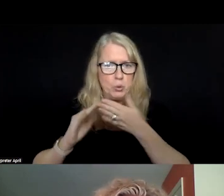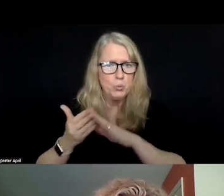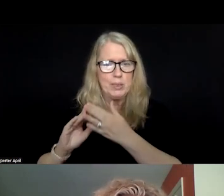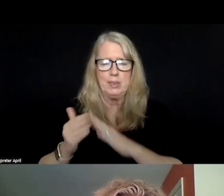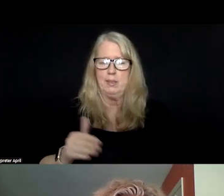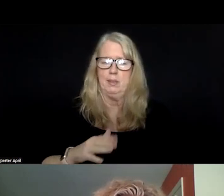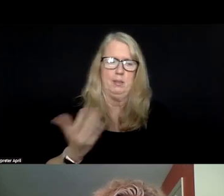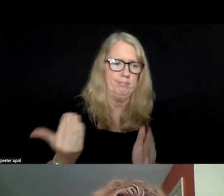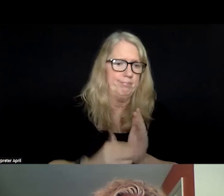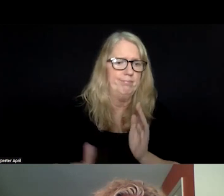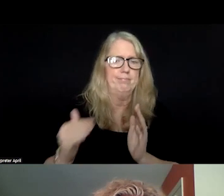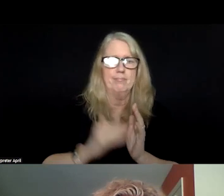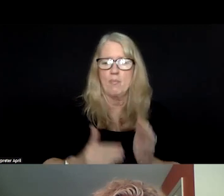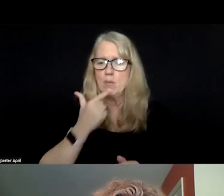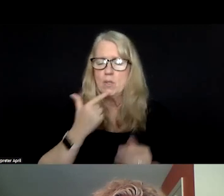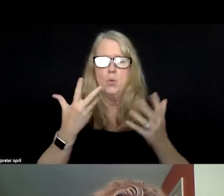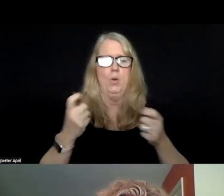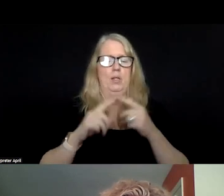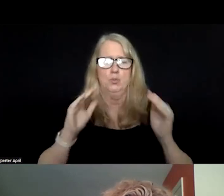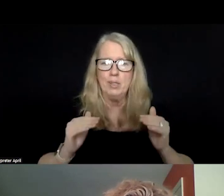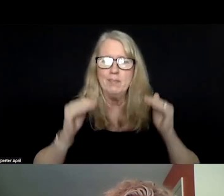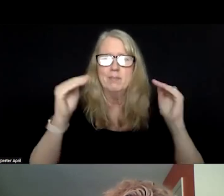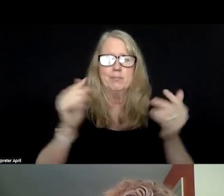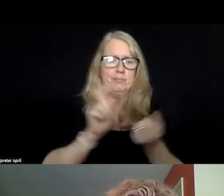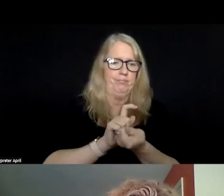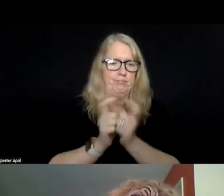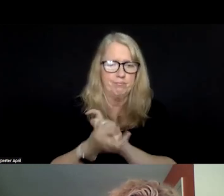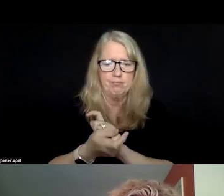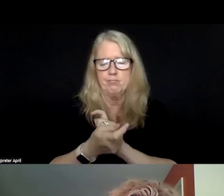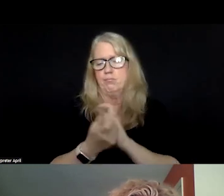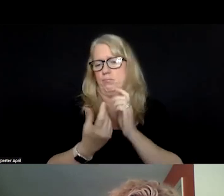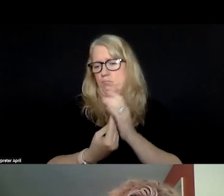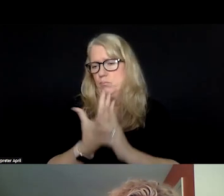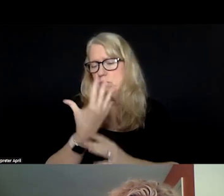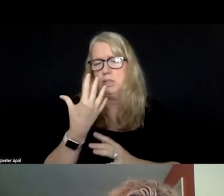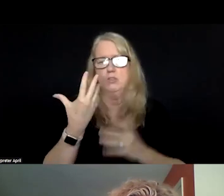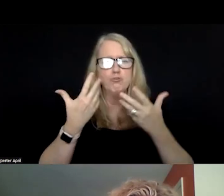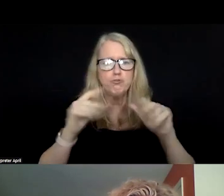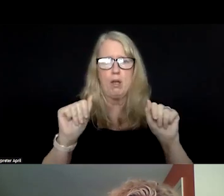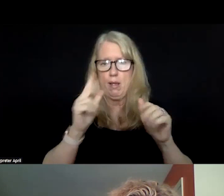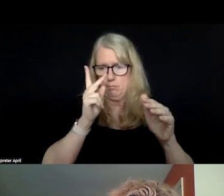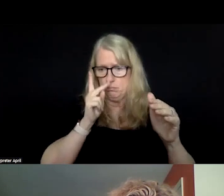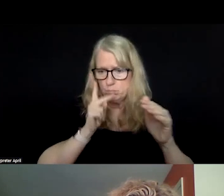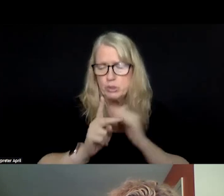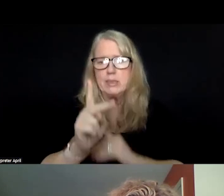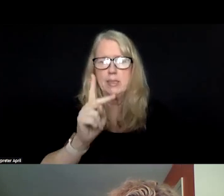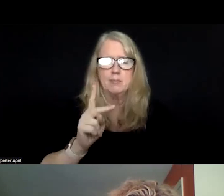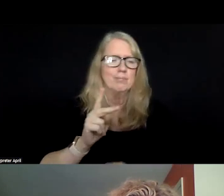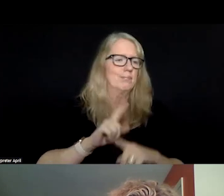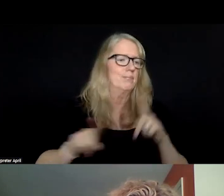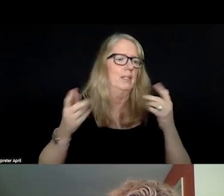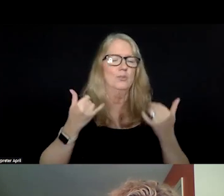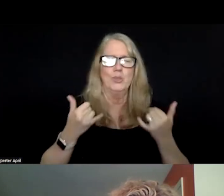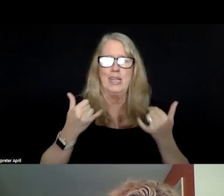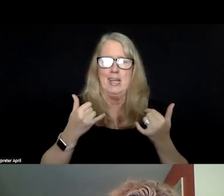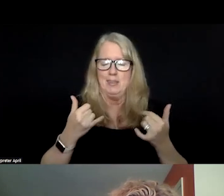saying, is to continue to advance, evolve, learn, try and predict. But today, unfortunately, it still